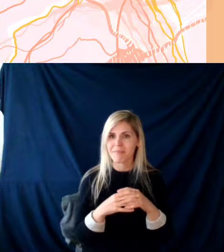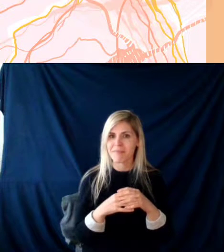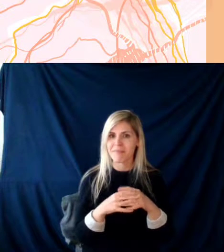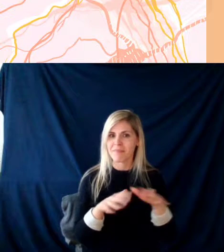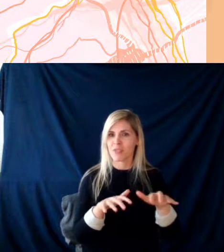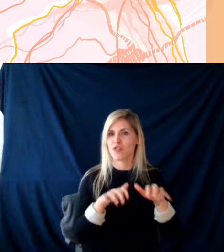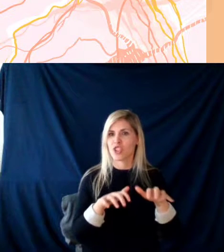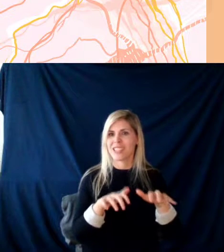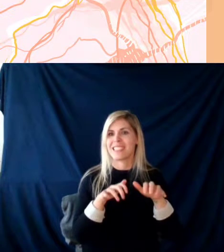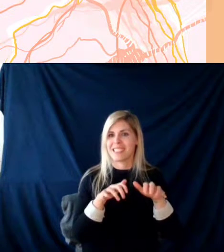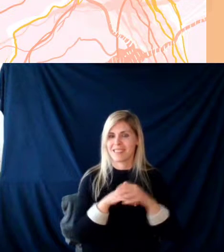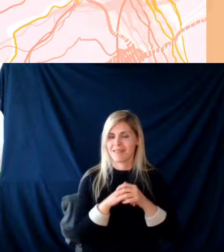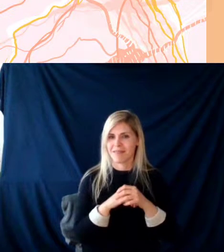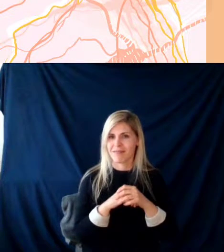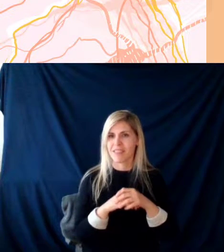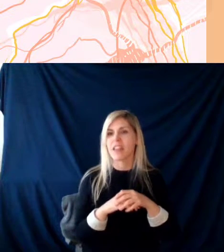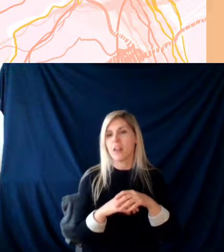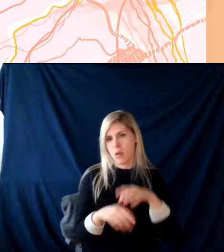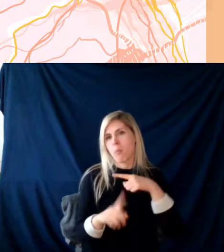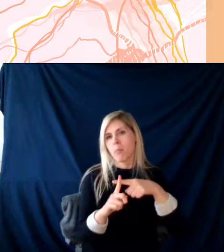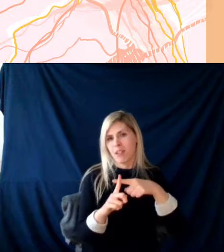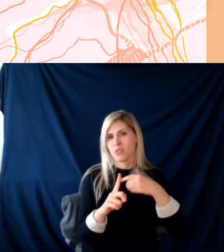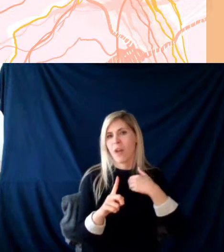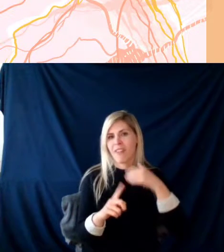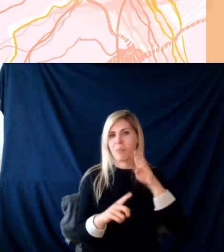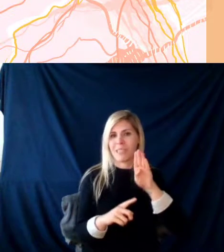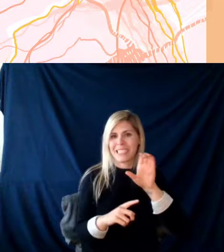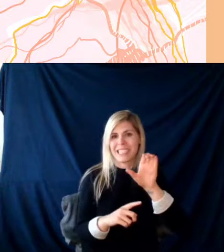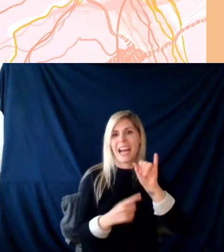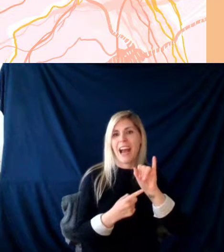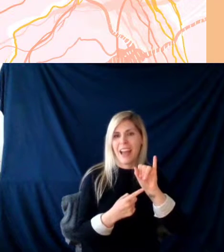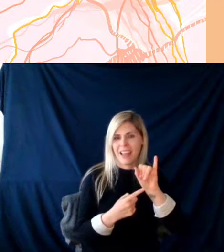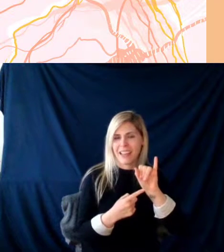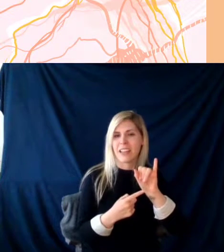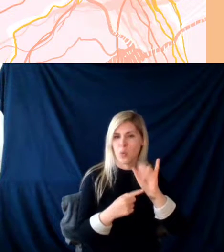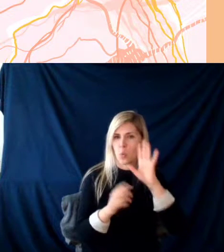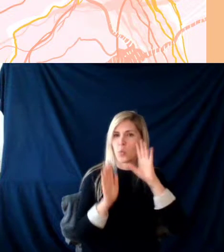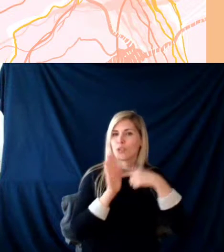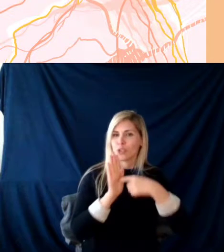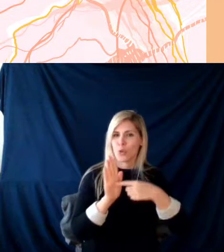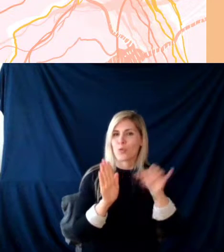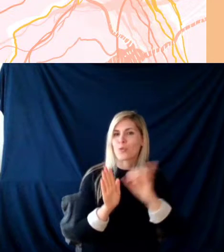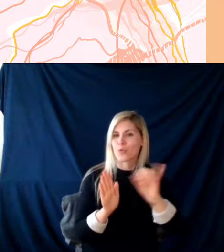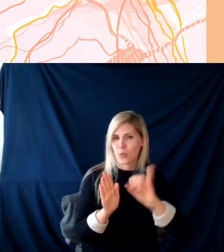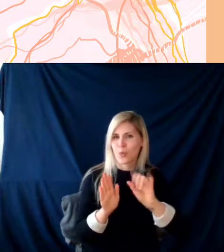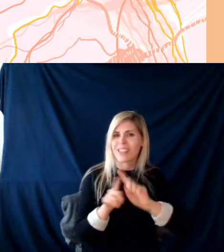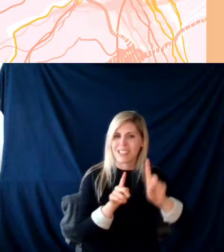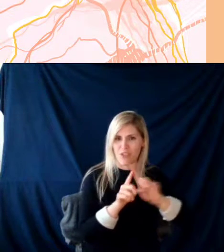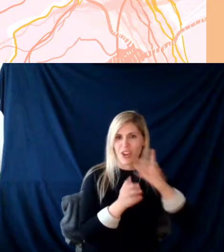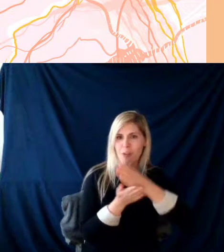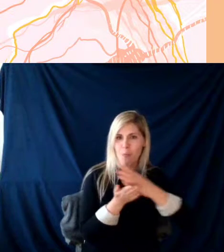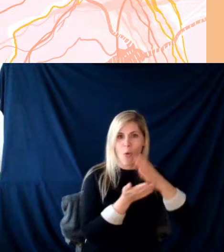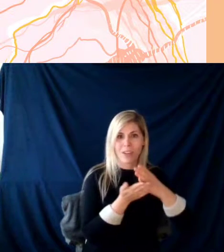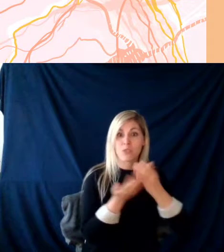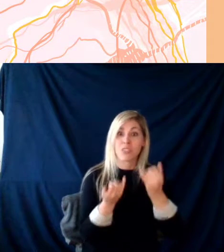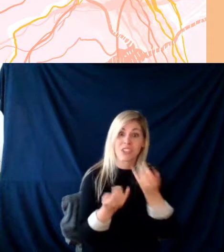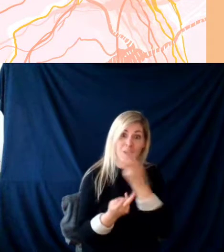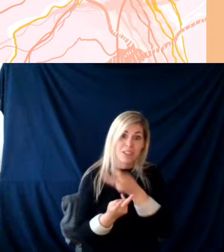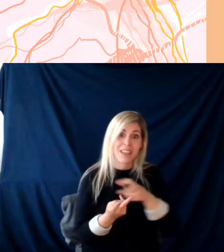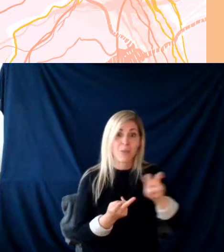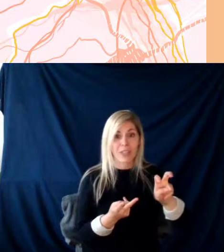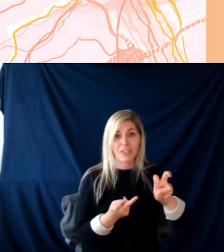through hands-on, what the BCI looks like and the different components. And that kind of segues me